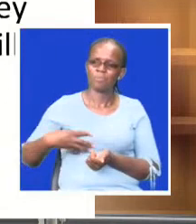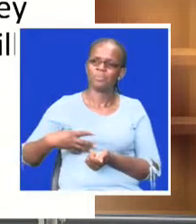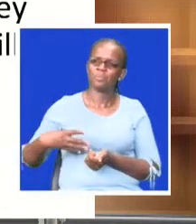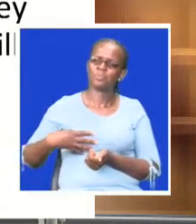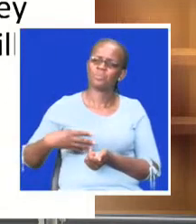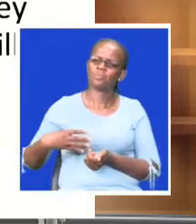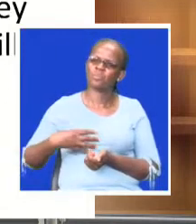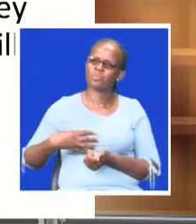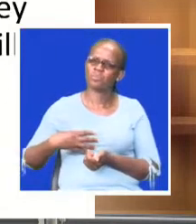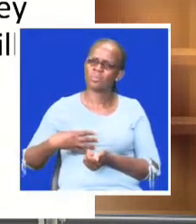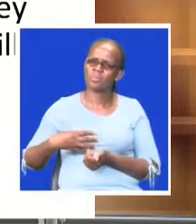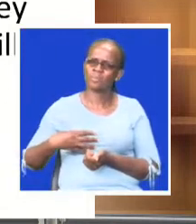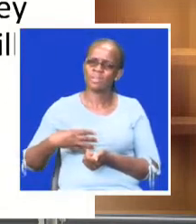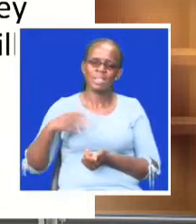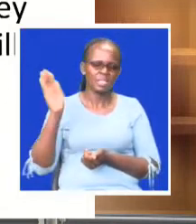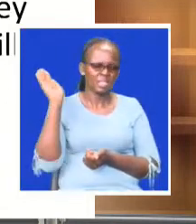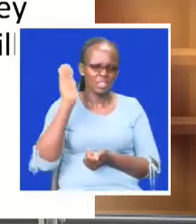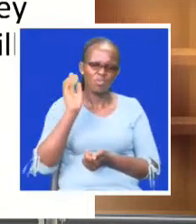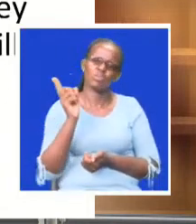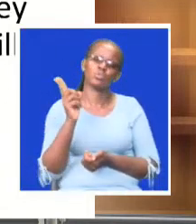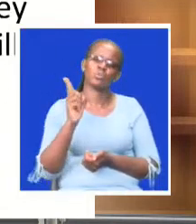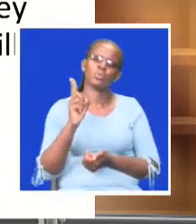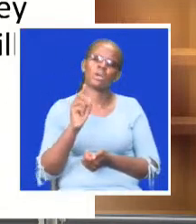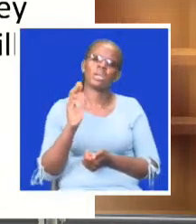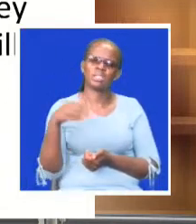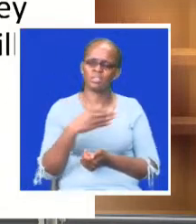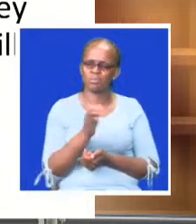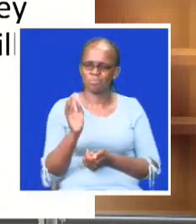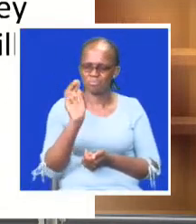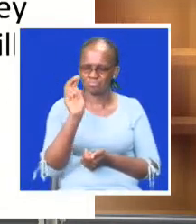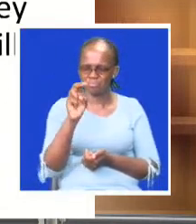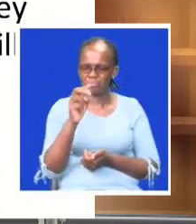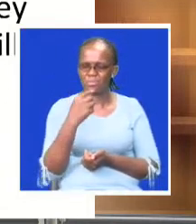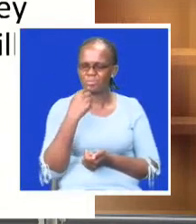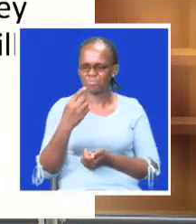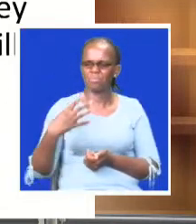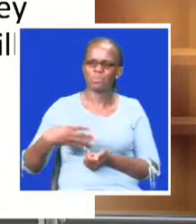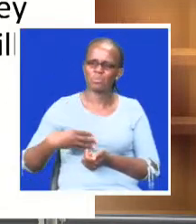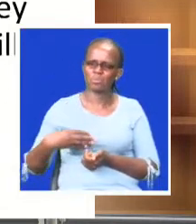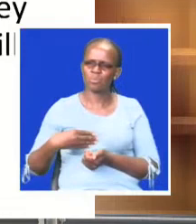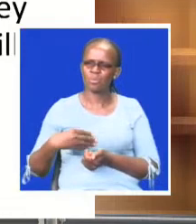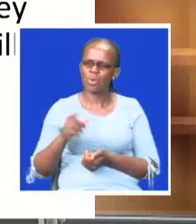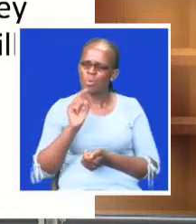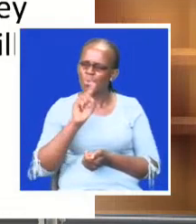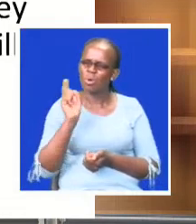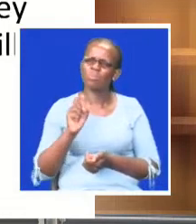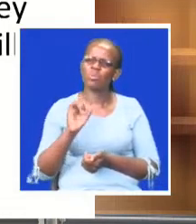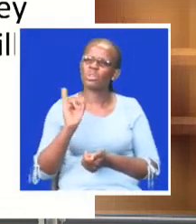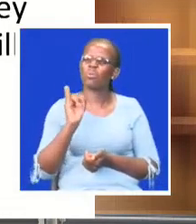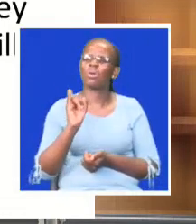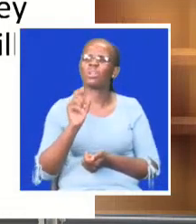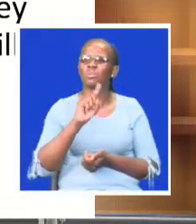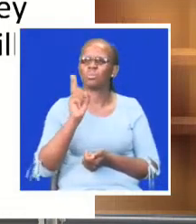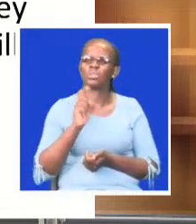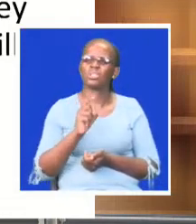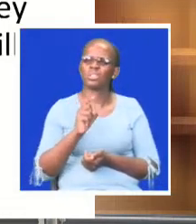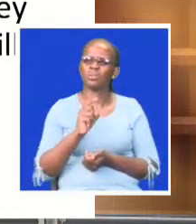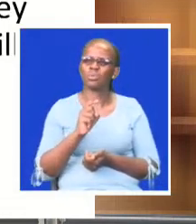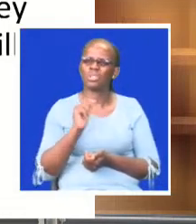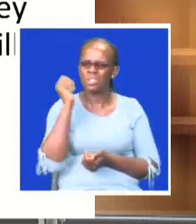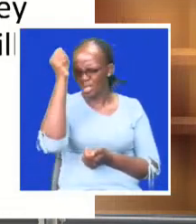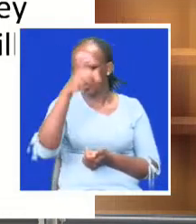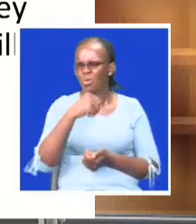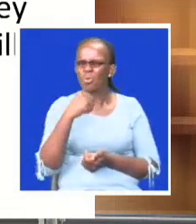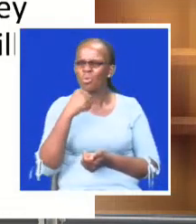What did the serpent say to Eve? It just asked a question. Did God say you shall not eat